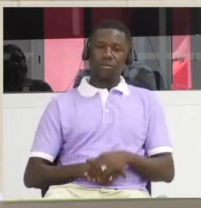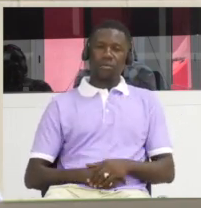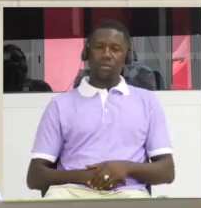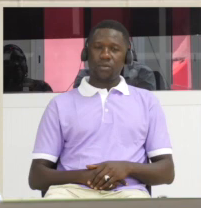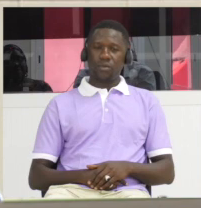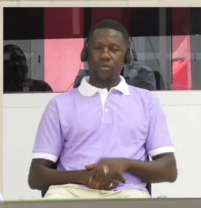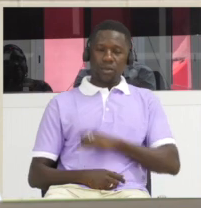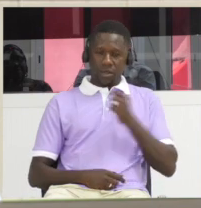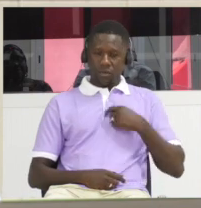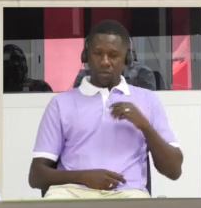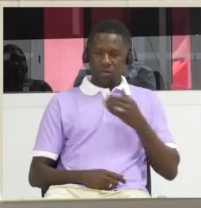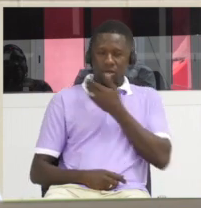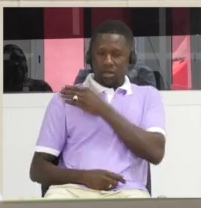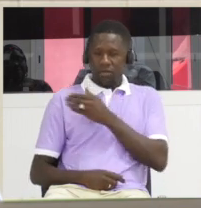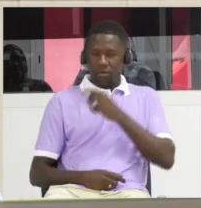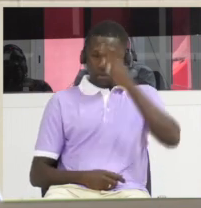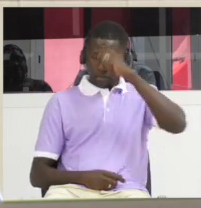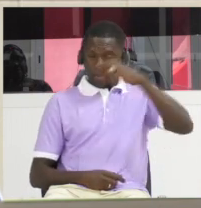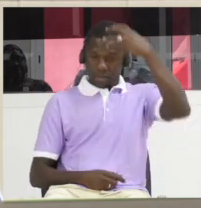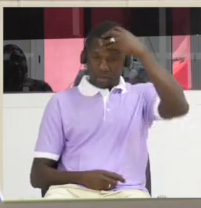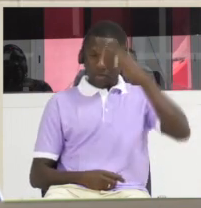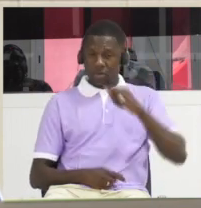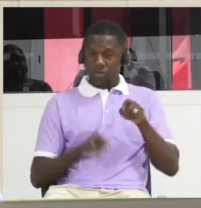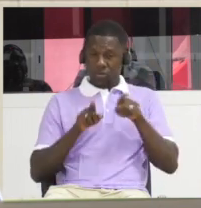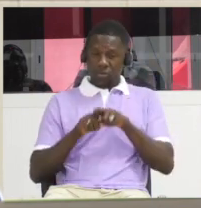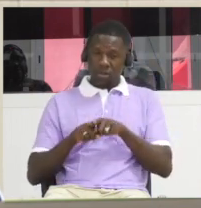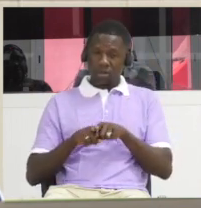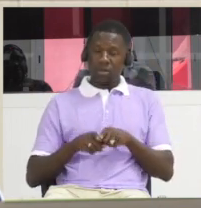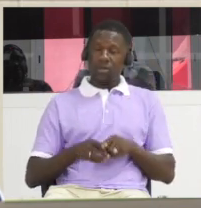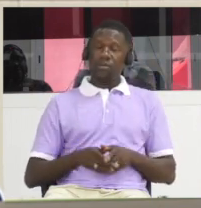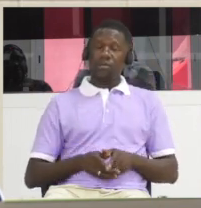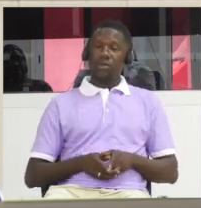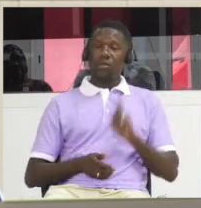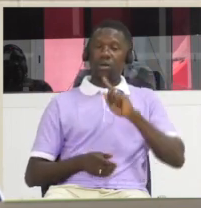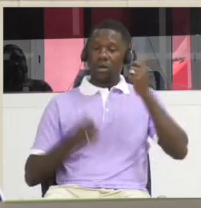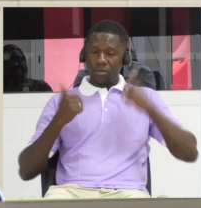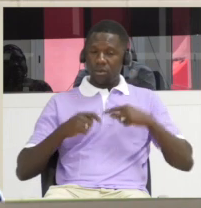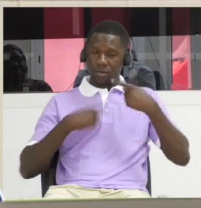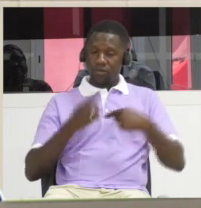police headquarters together, and what happened after that? Well, we got to the...